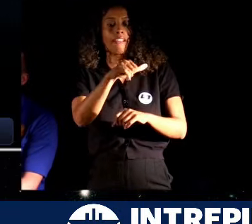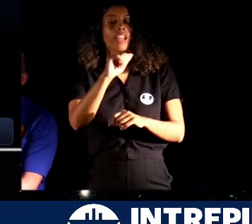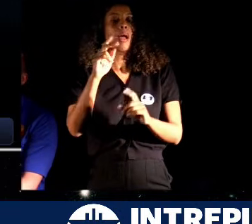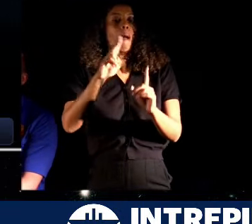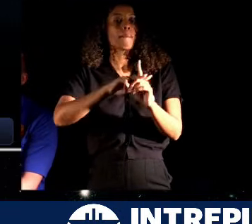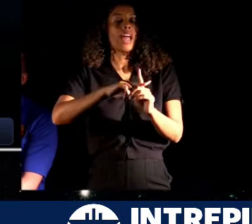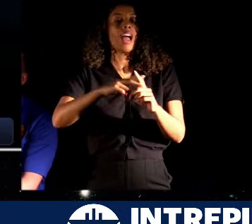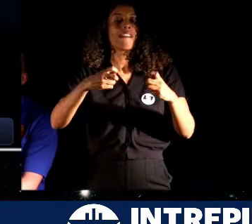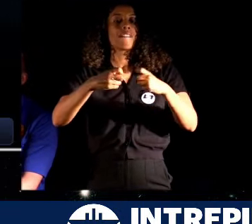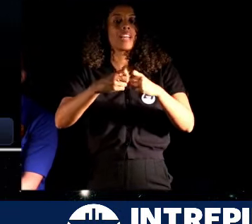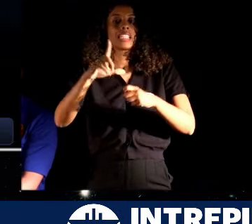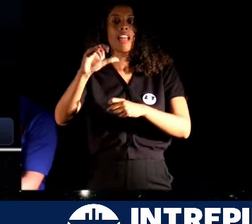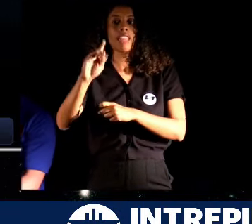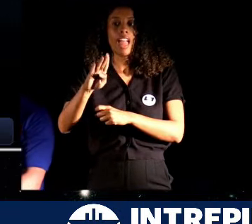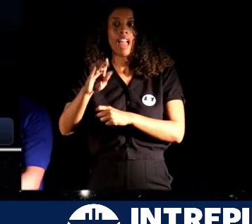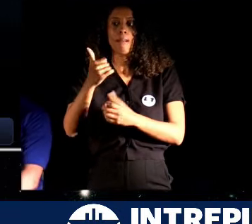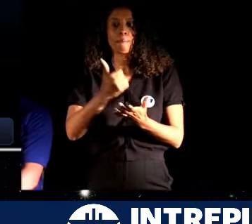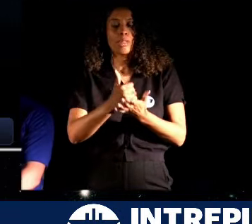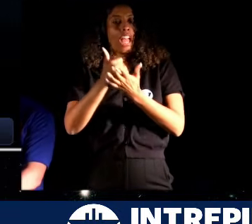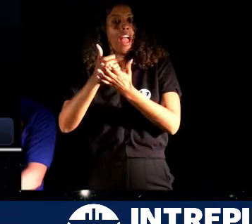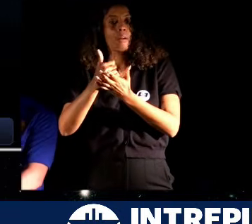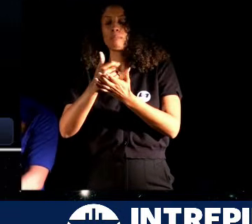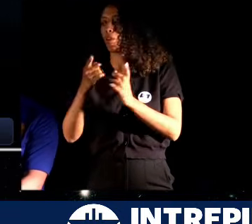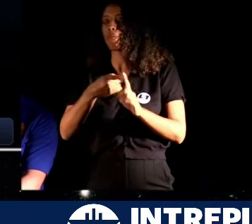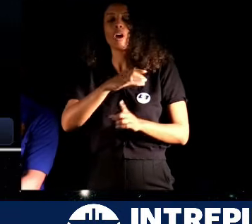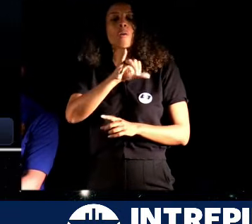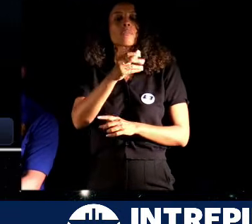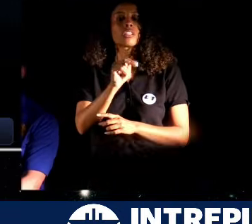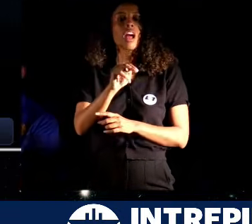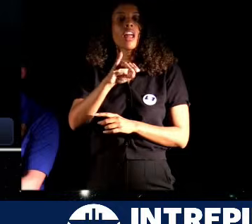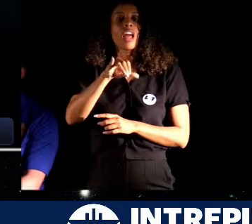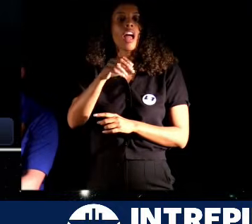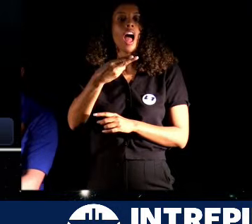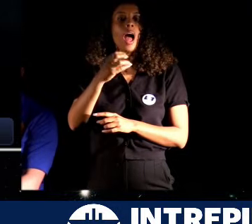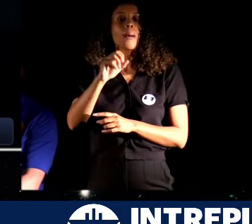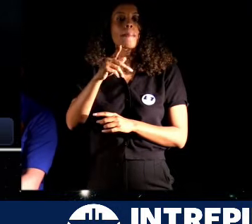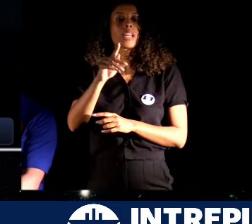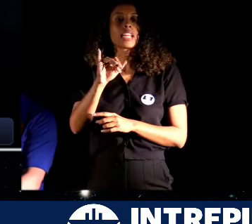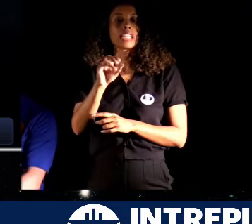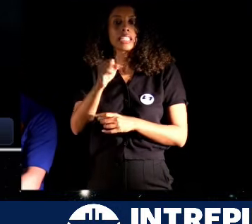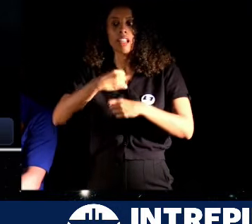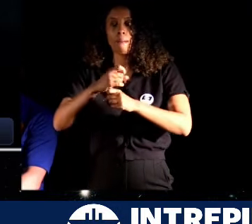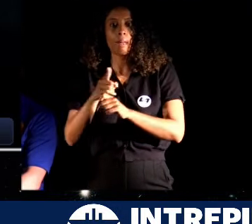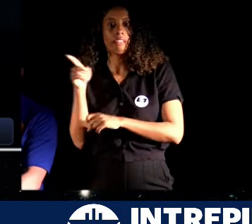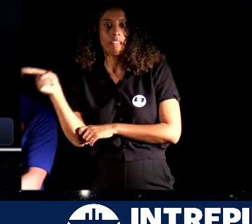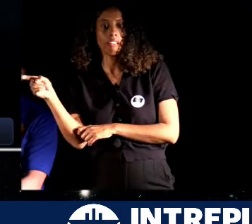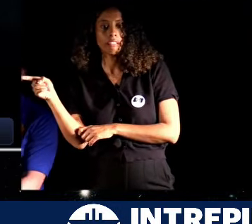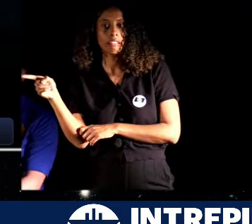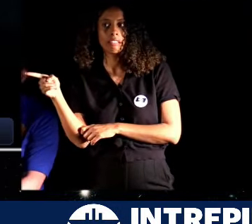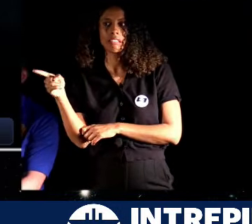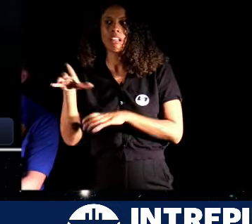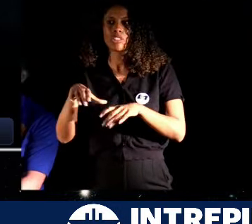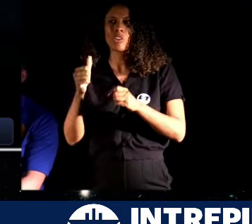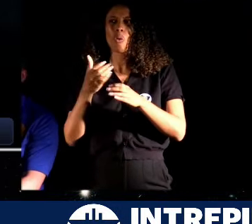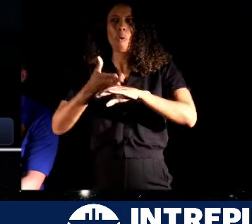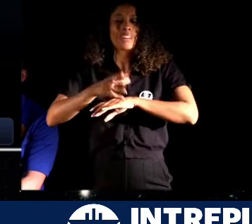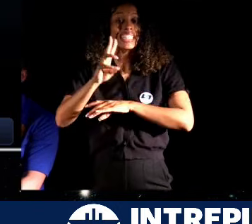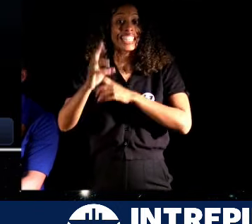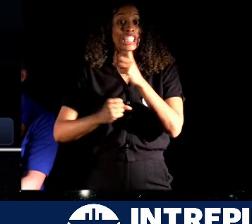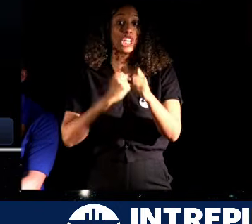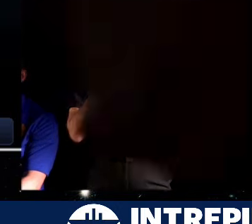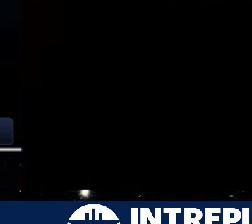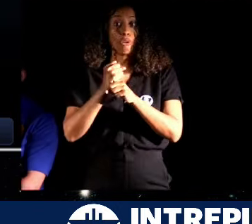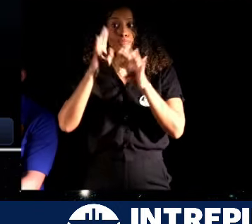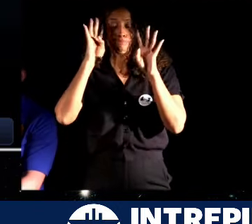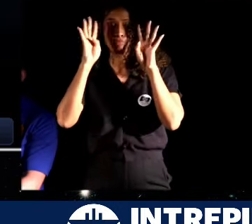Johns Hopkins to look into material that can serve as a heat shield. It took us a little bit over 6 years to come